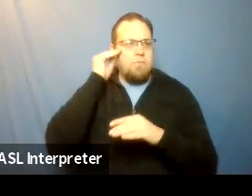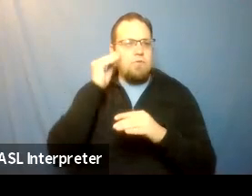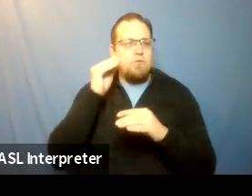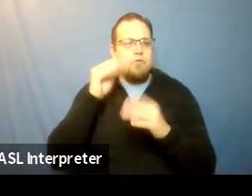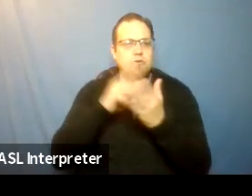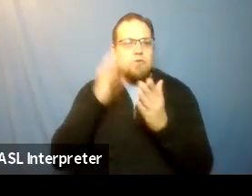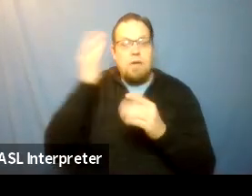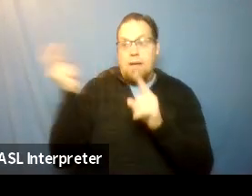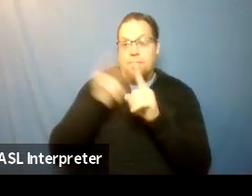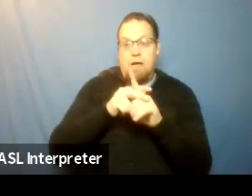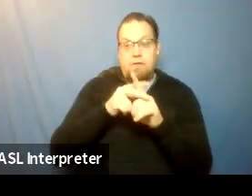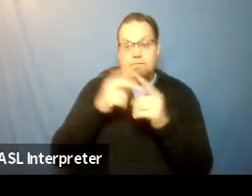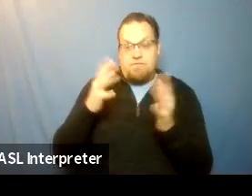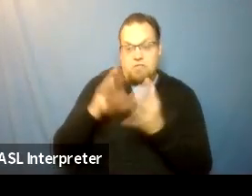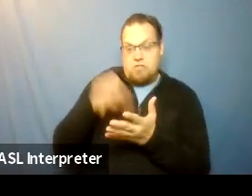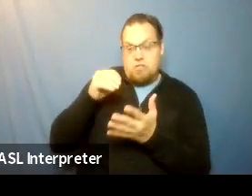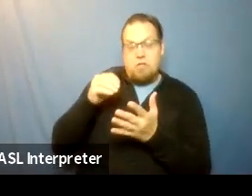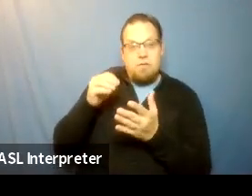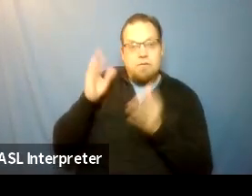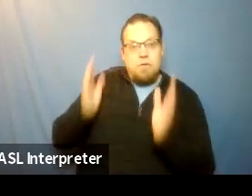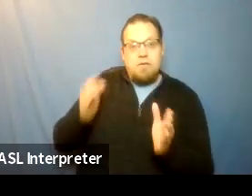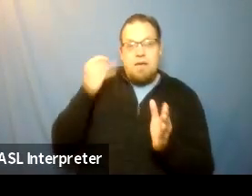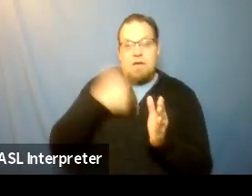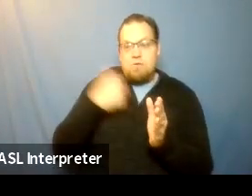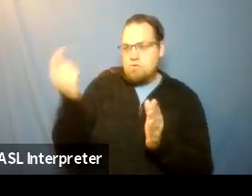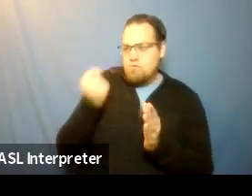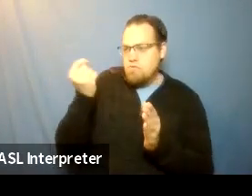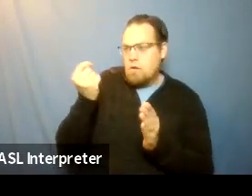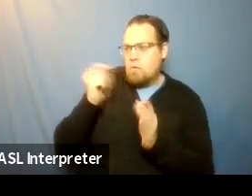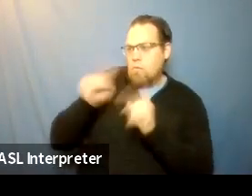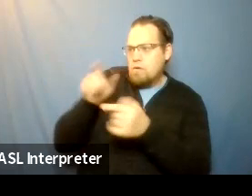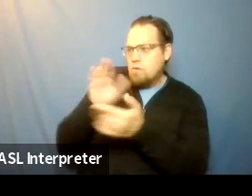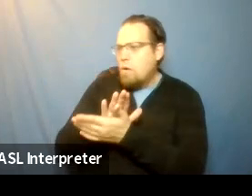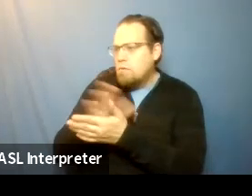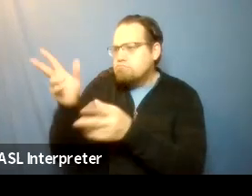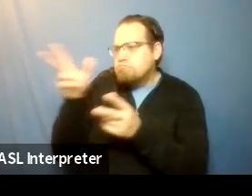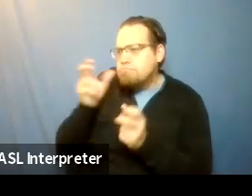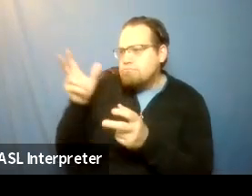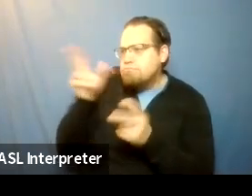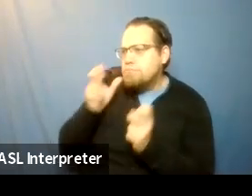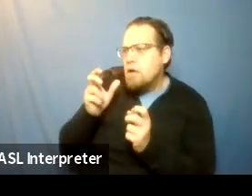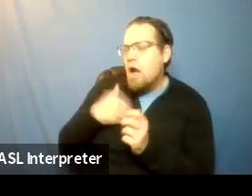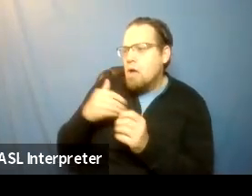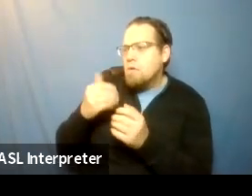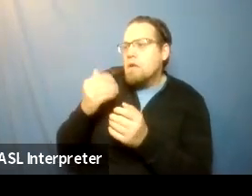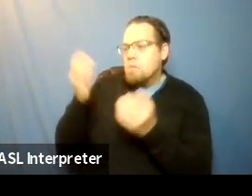what they learned in person. So if I was a student that was in on Tuesday, I'm going to get some independent work, some homework, some stuff